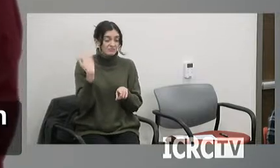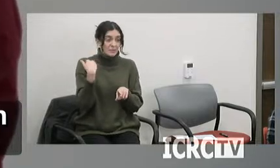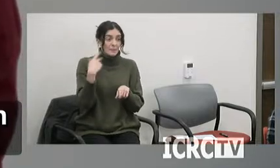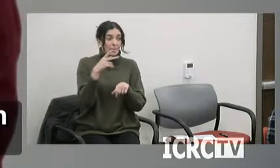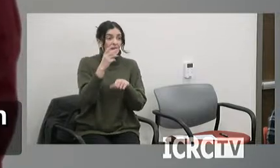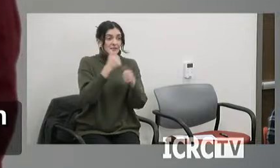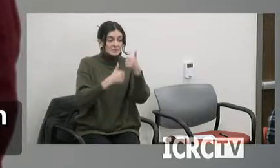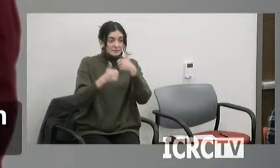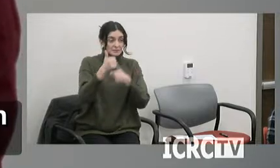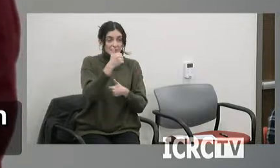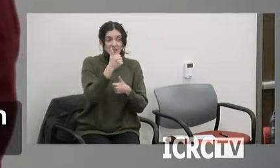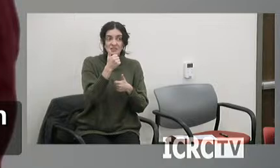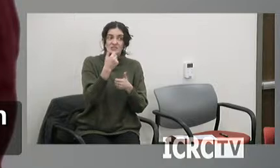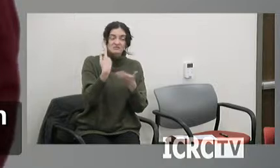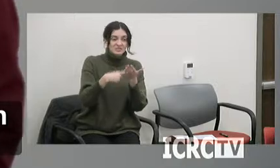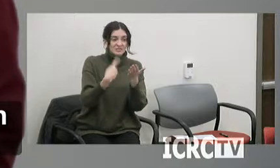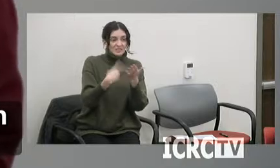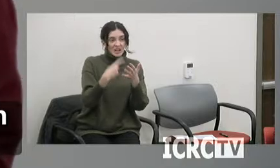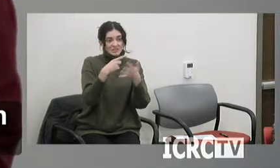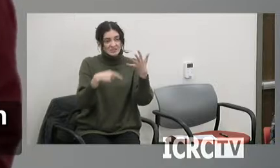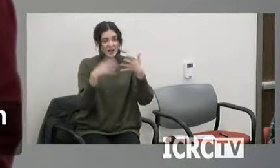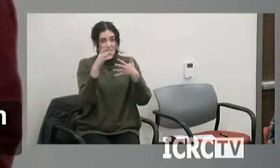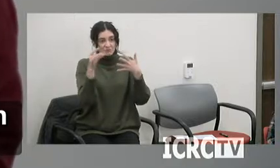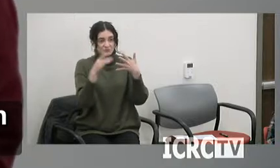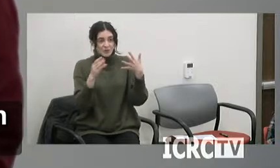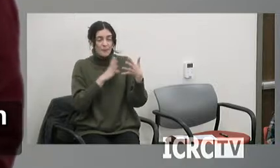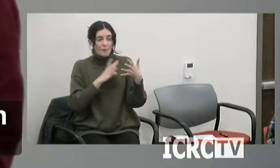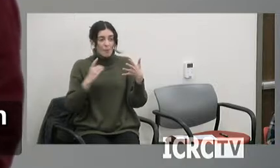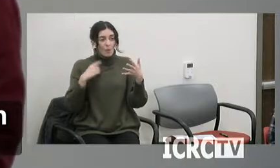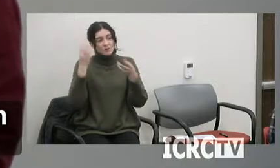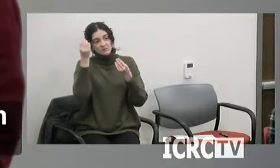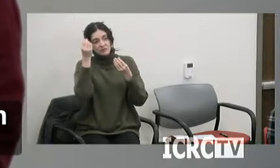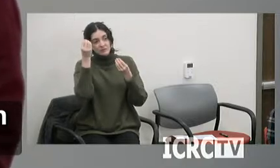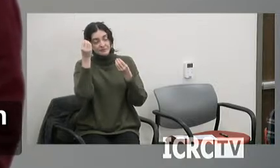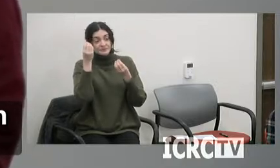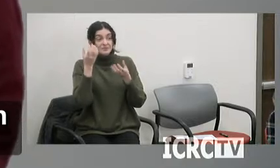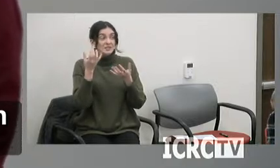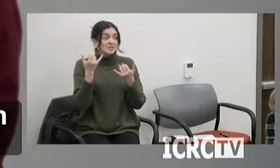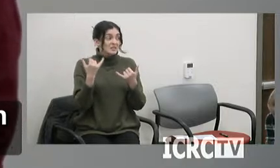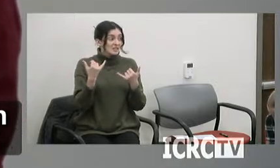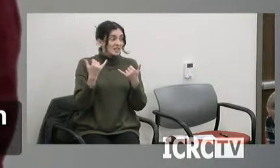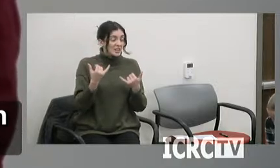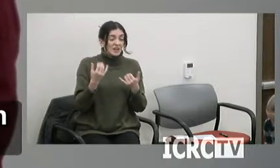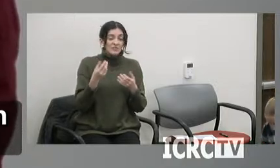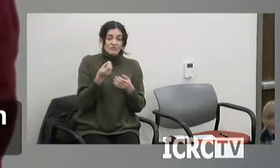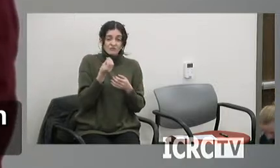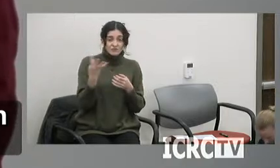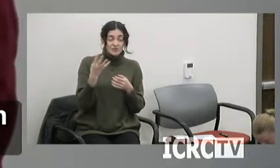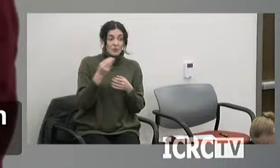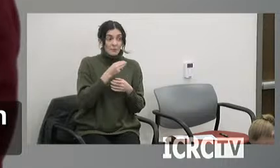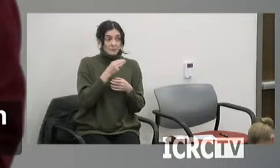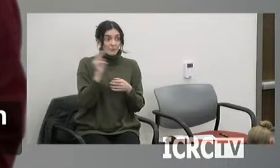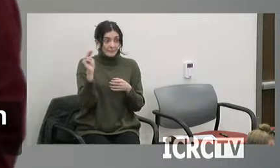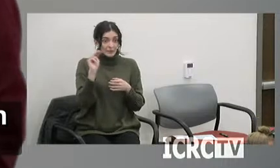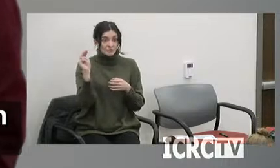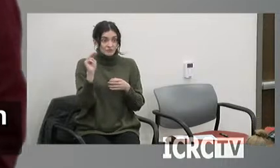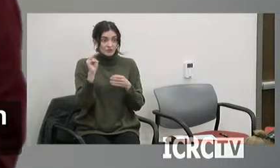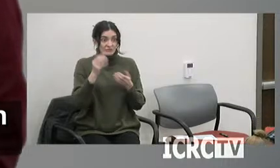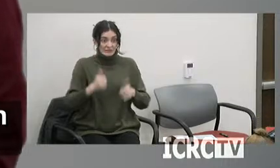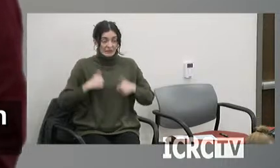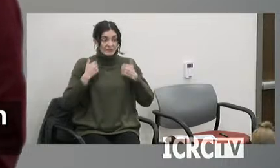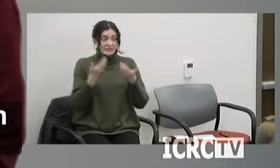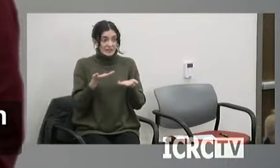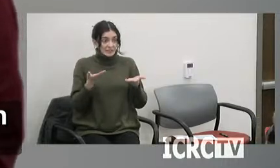potential options the board is considering. The committee has Milford residents, so they were very interested in the next steps. I